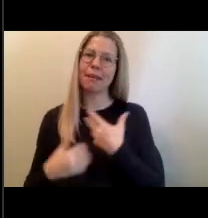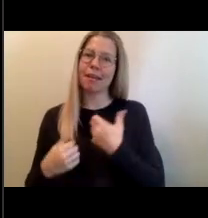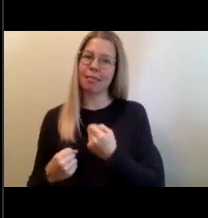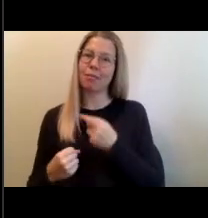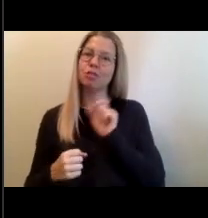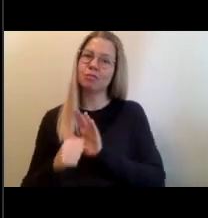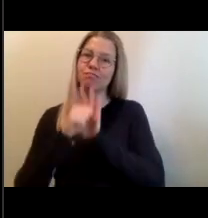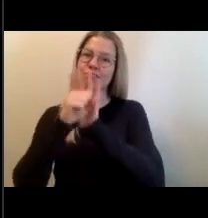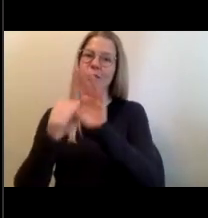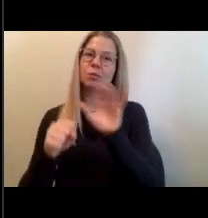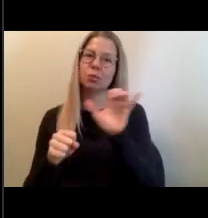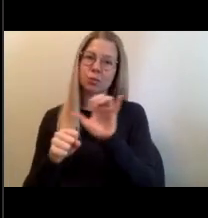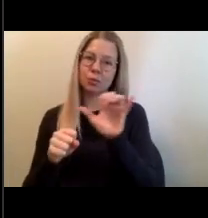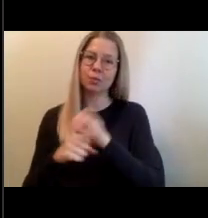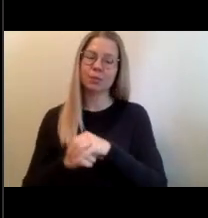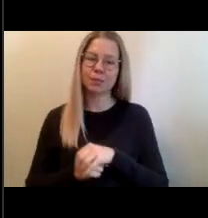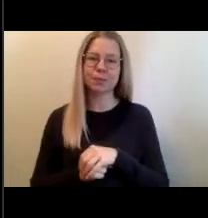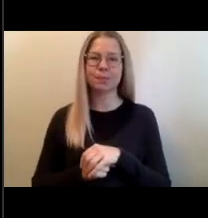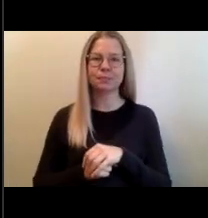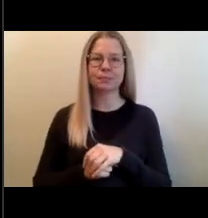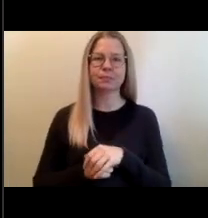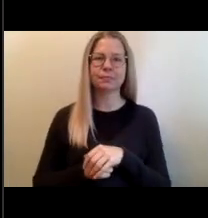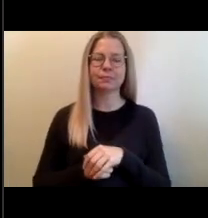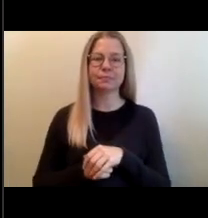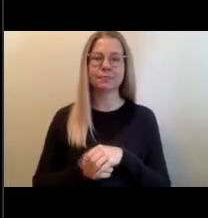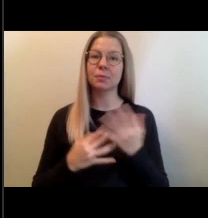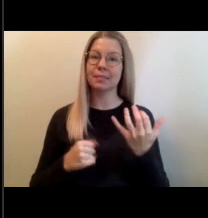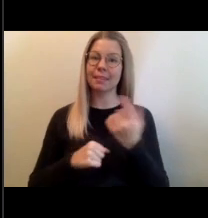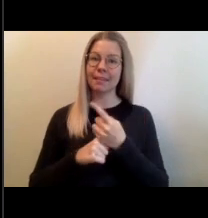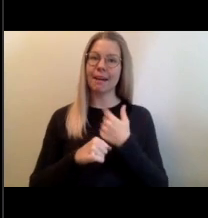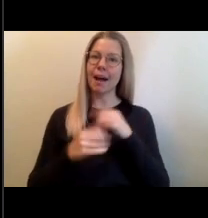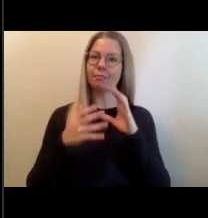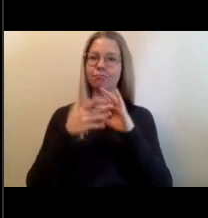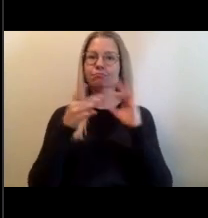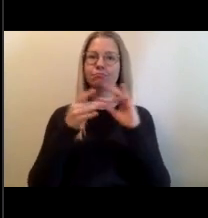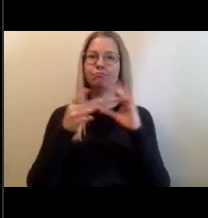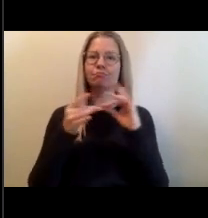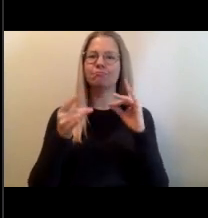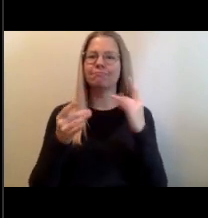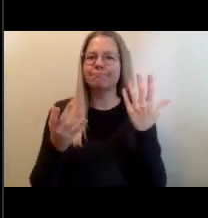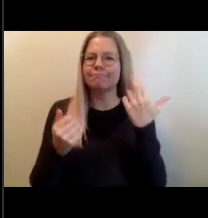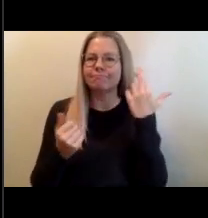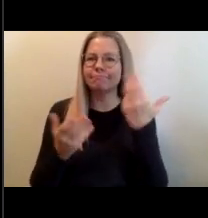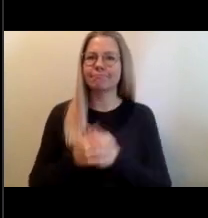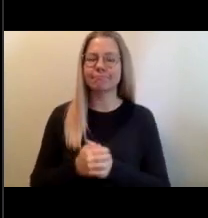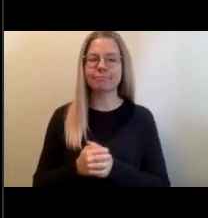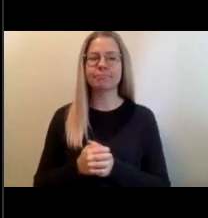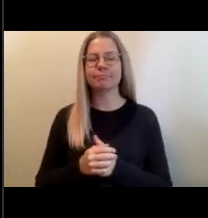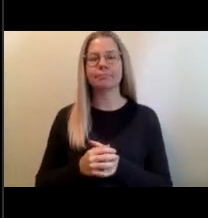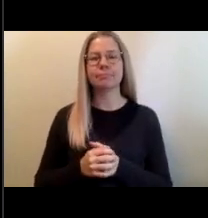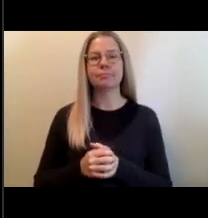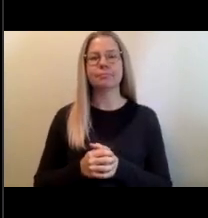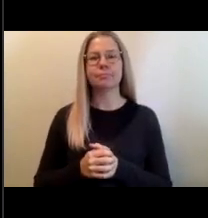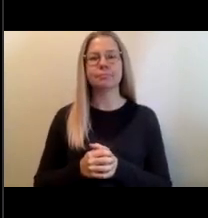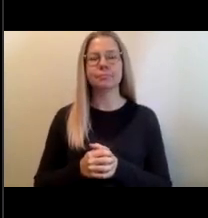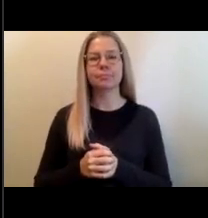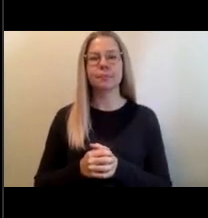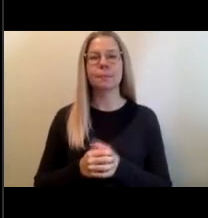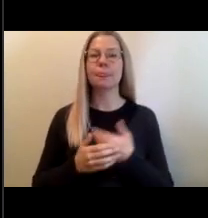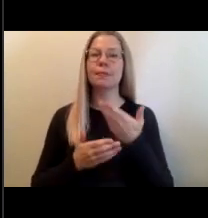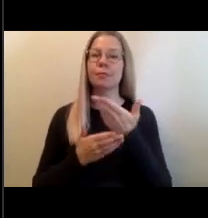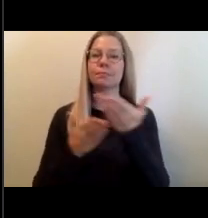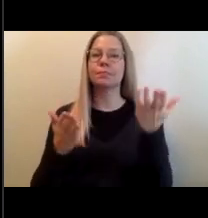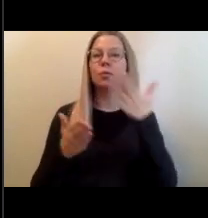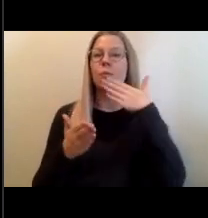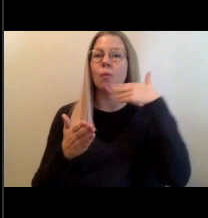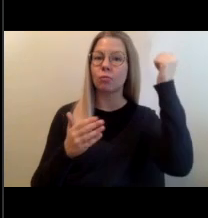COVID-19. Now, why am I bringing this to you today? Well, one of the factors is that we know in the older adult population